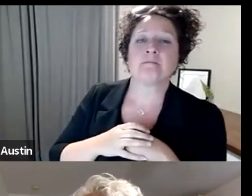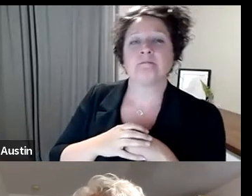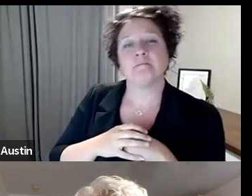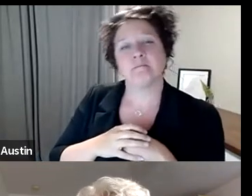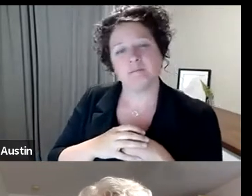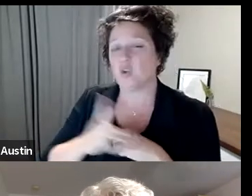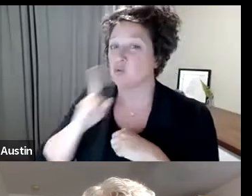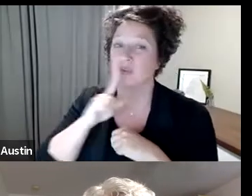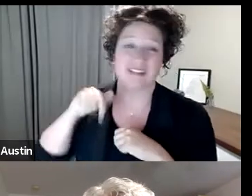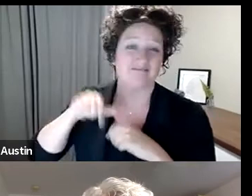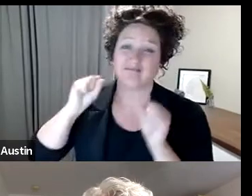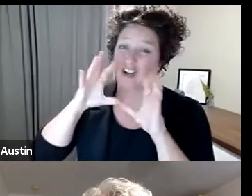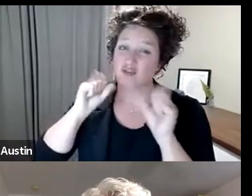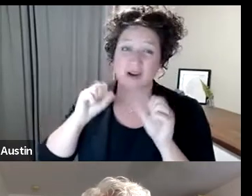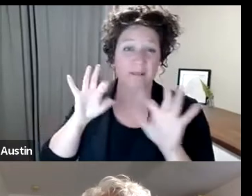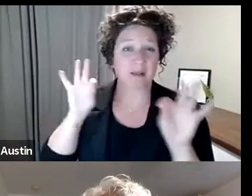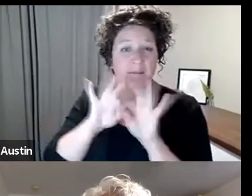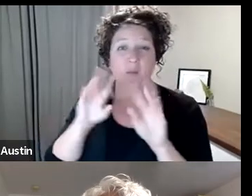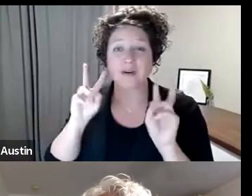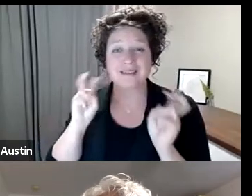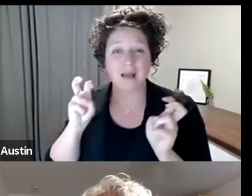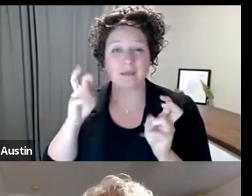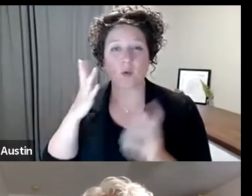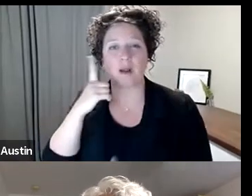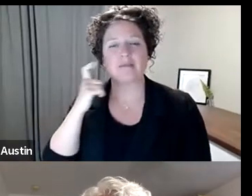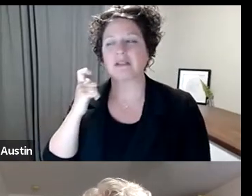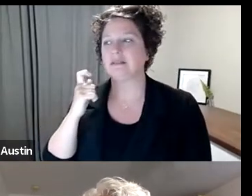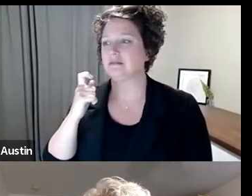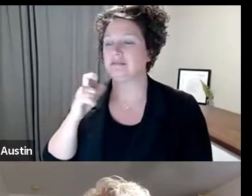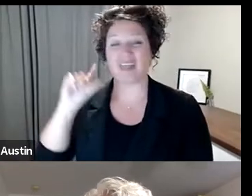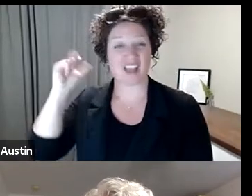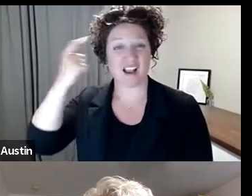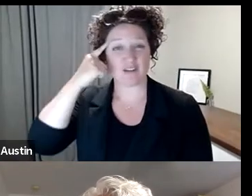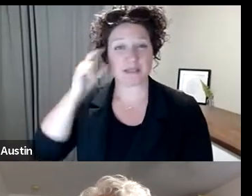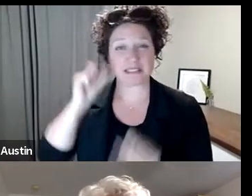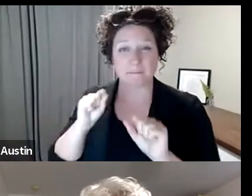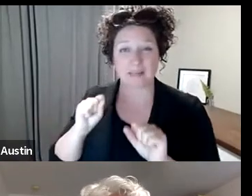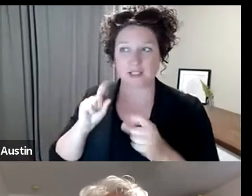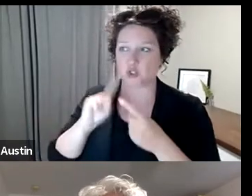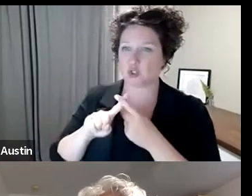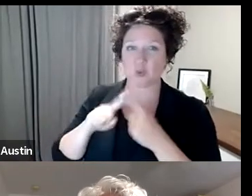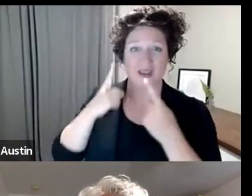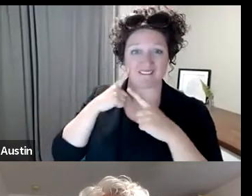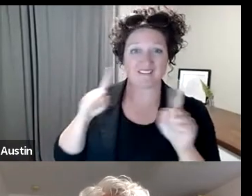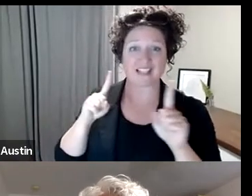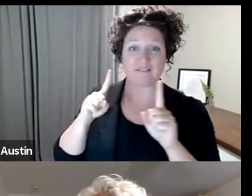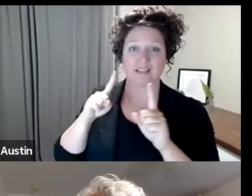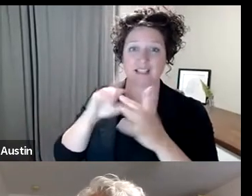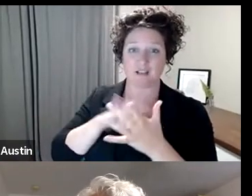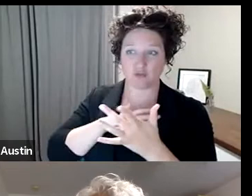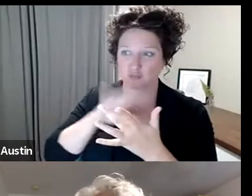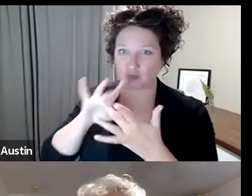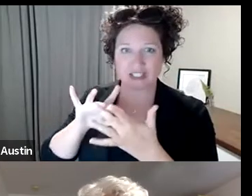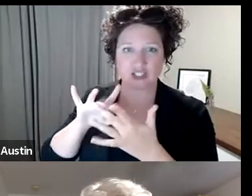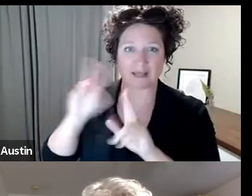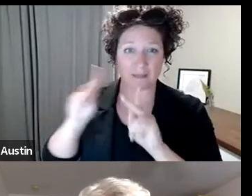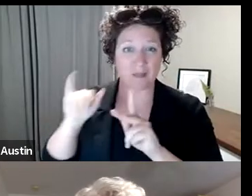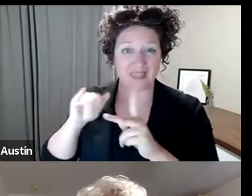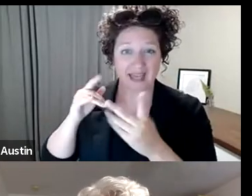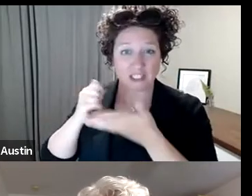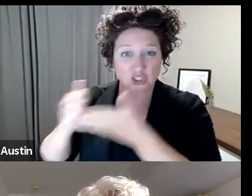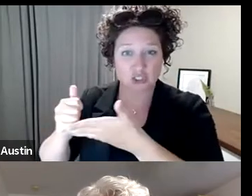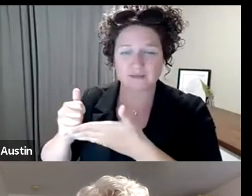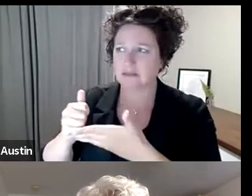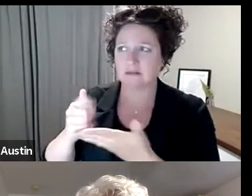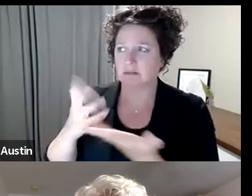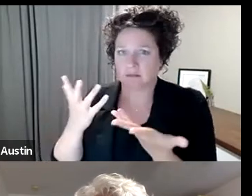This is an incredibly important topic because the government's ability to effectively reach the people that it serves is